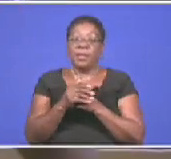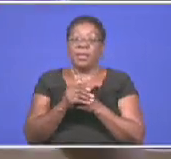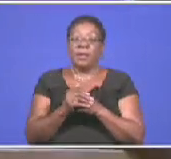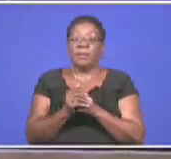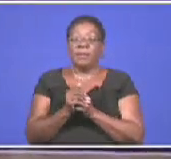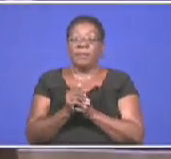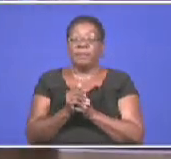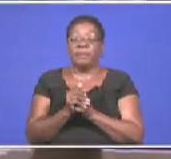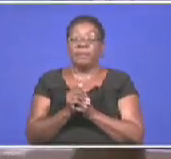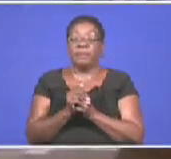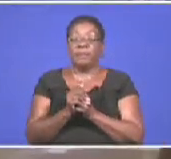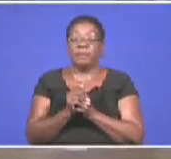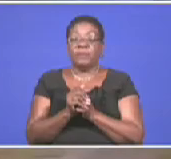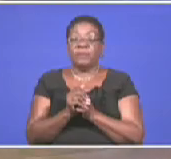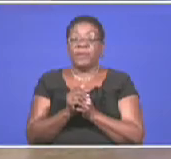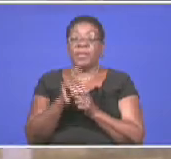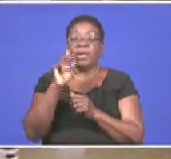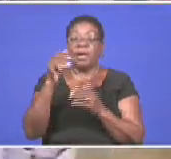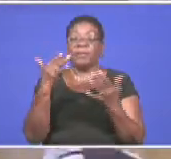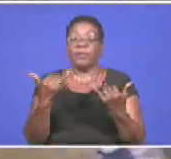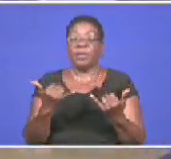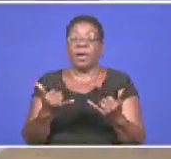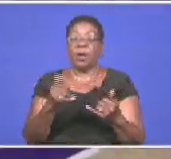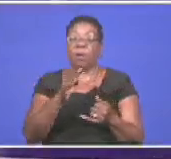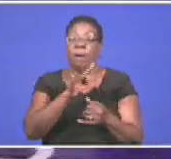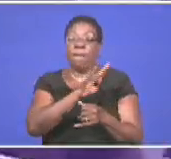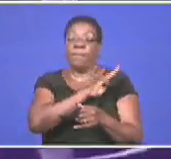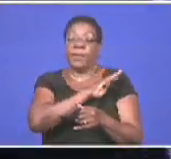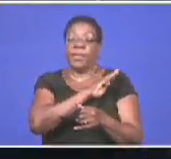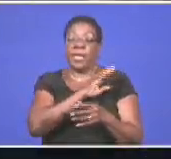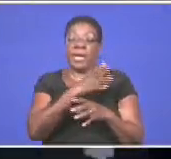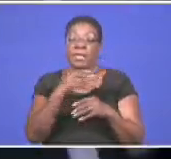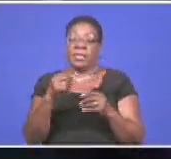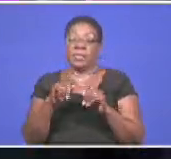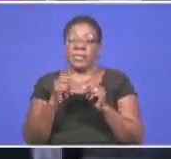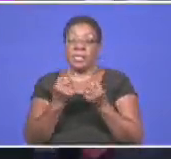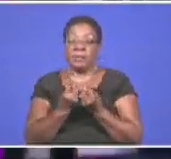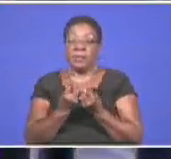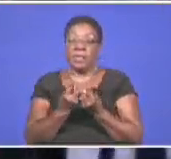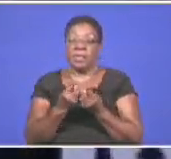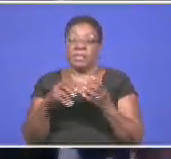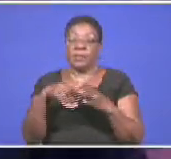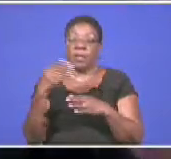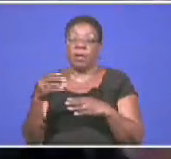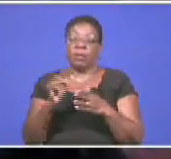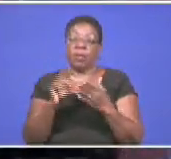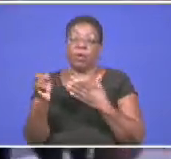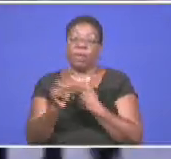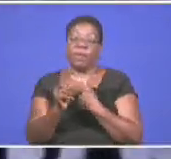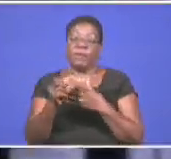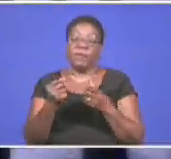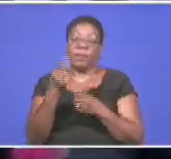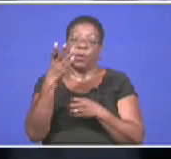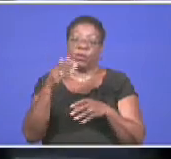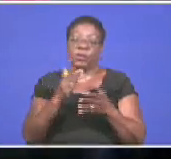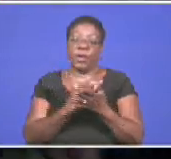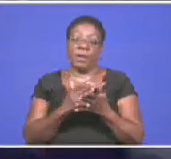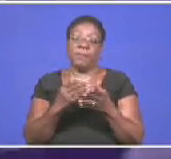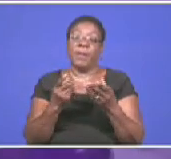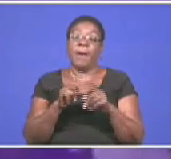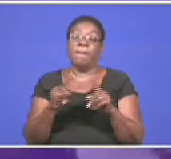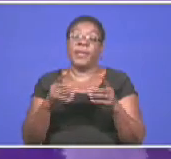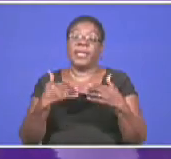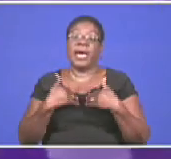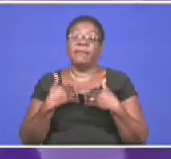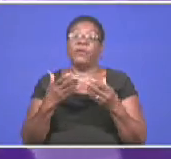sure. Up to this point, Buddy believes the Kings have figured things out on offense for the most part, but they have to do a better job on the